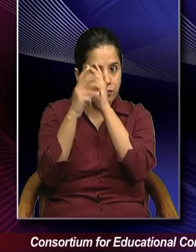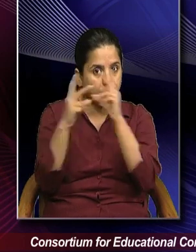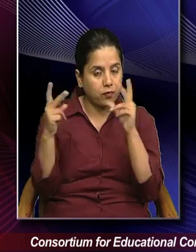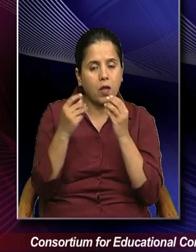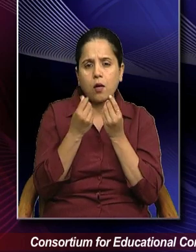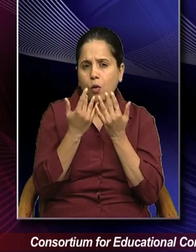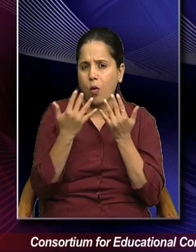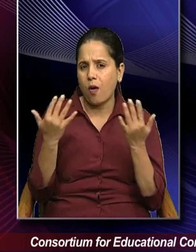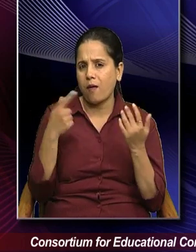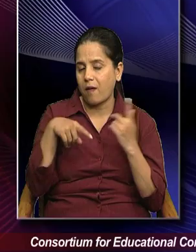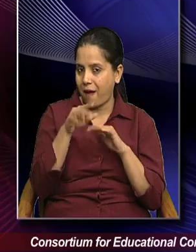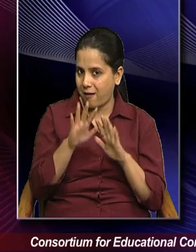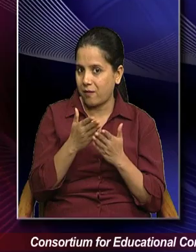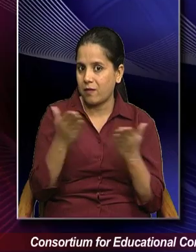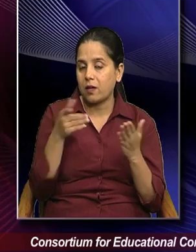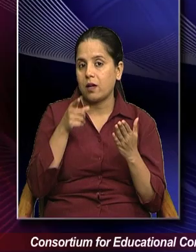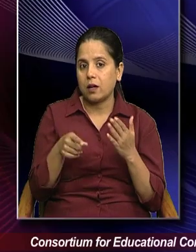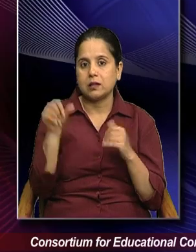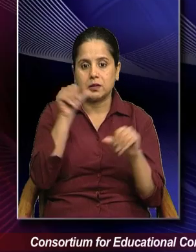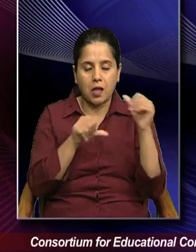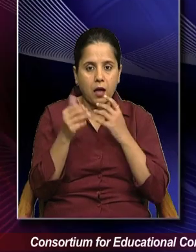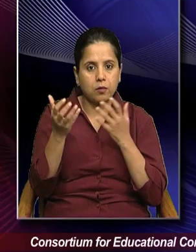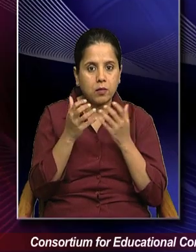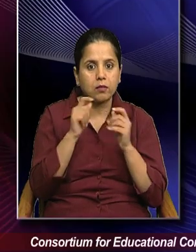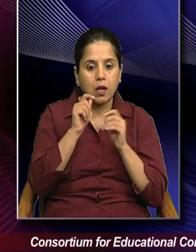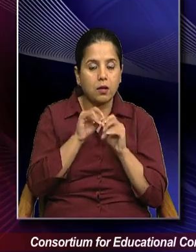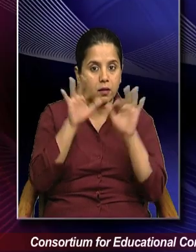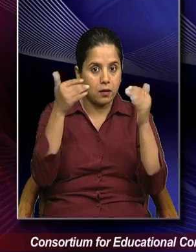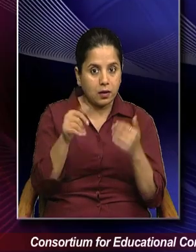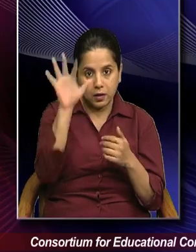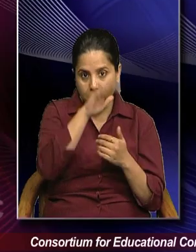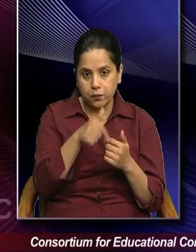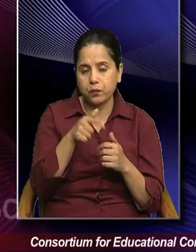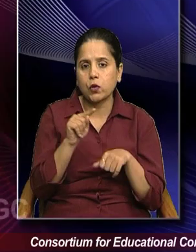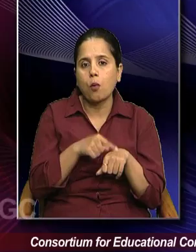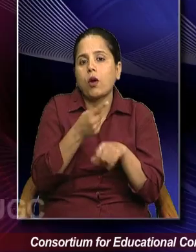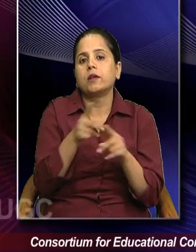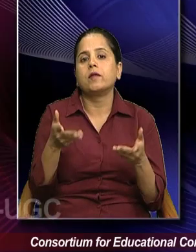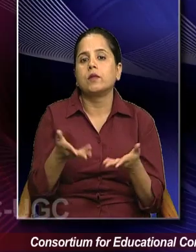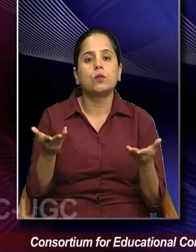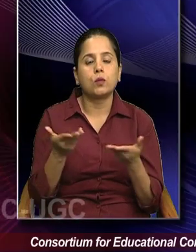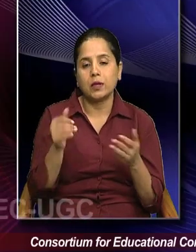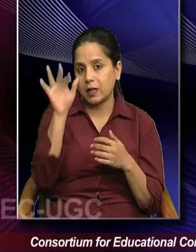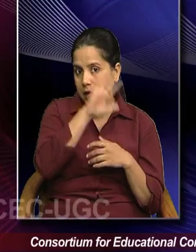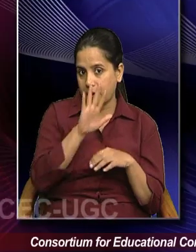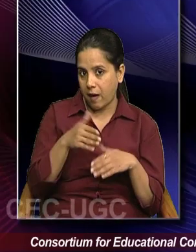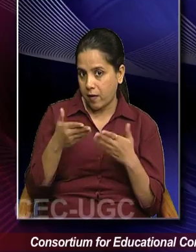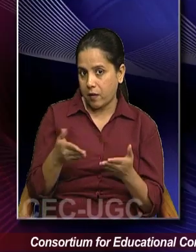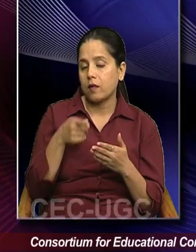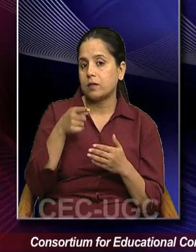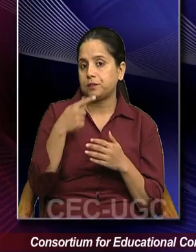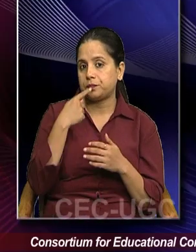lot of things are there, and building a science media market in India. What are the opportunities? India has